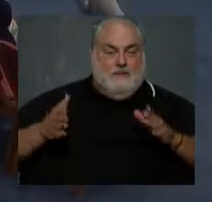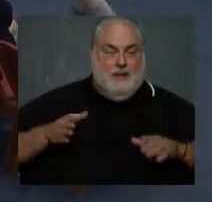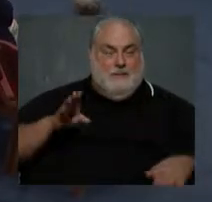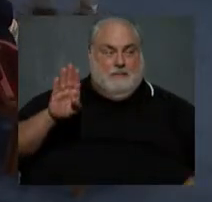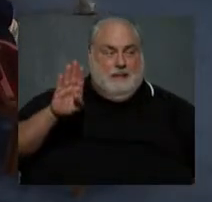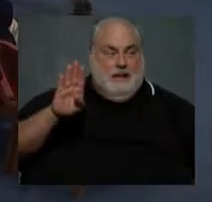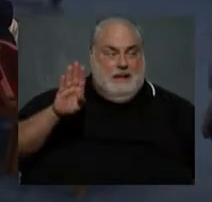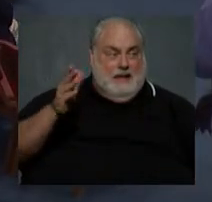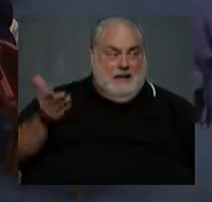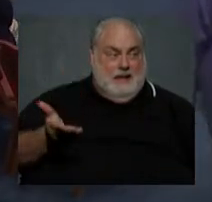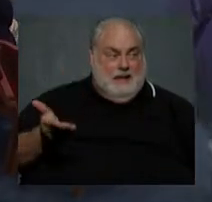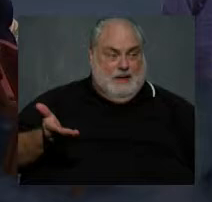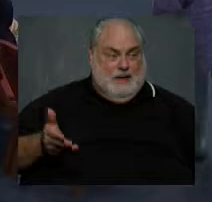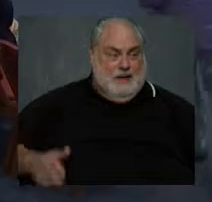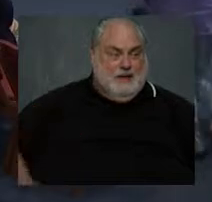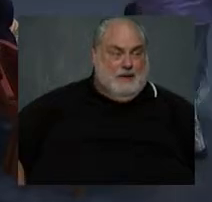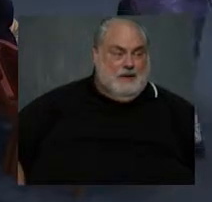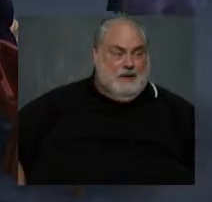item B